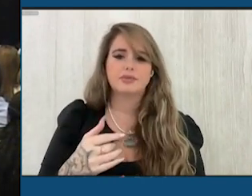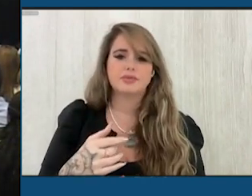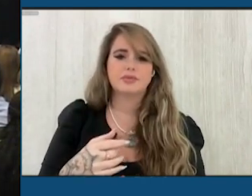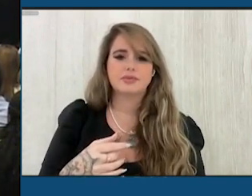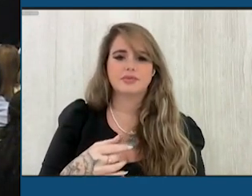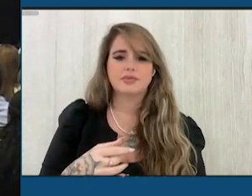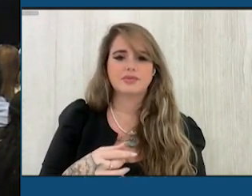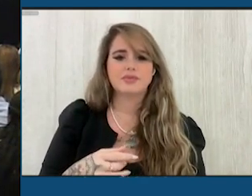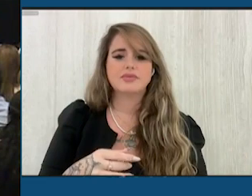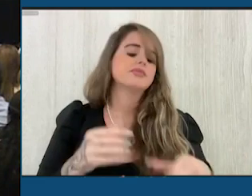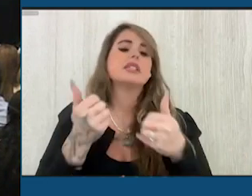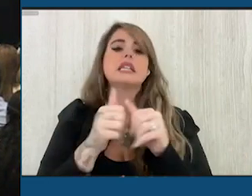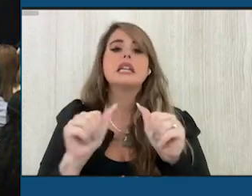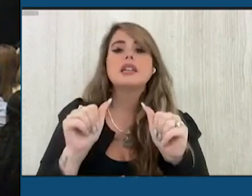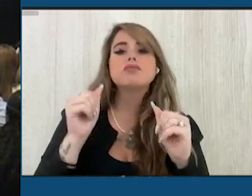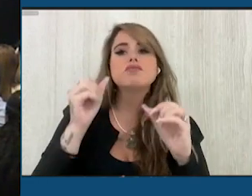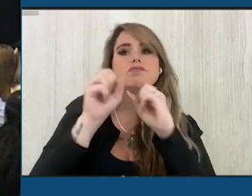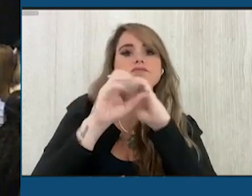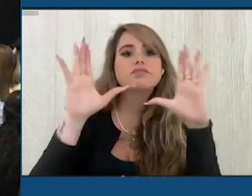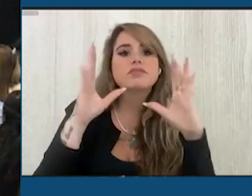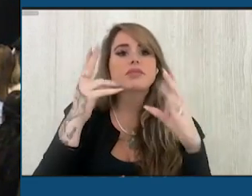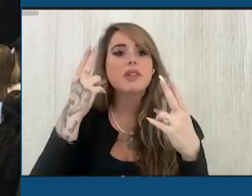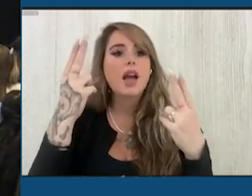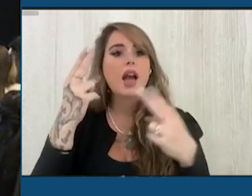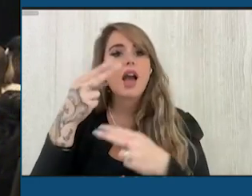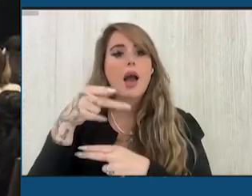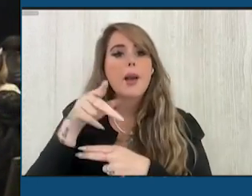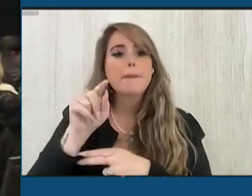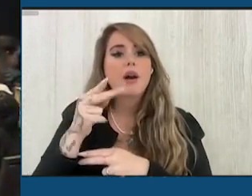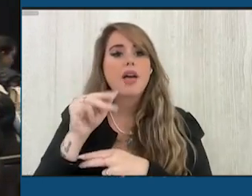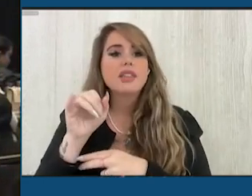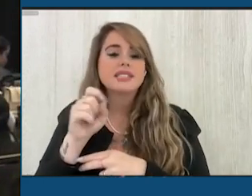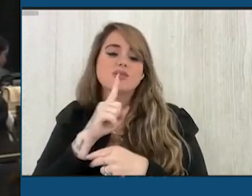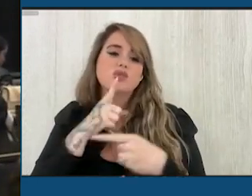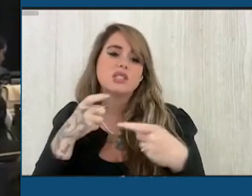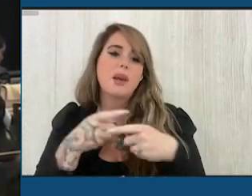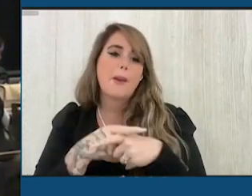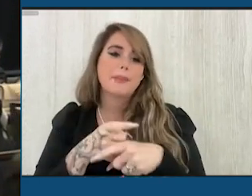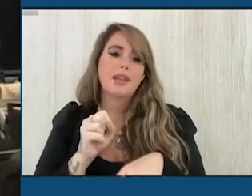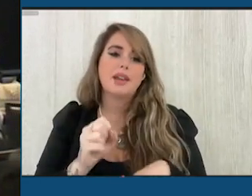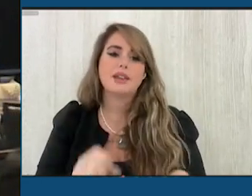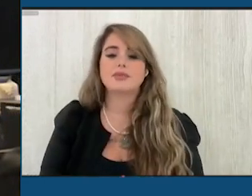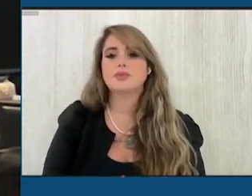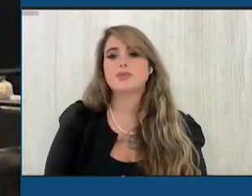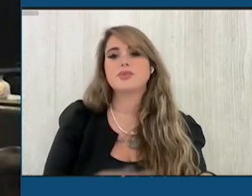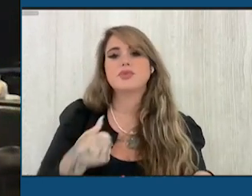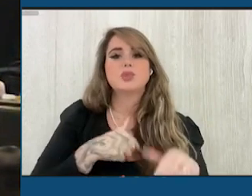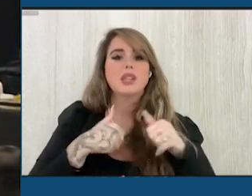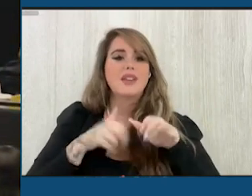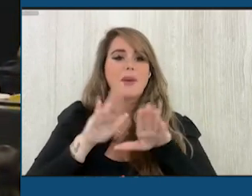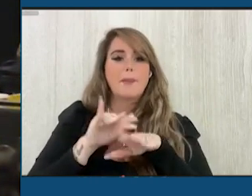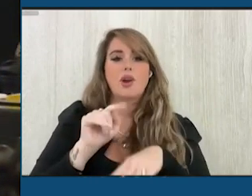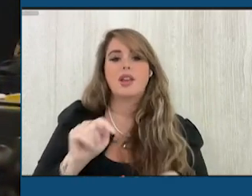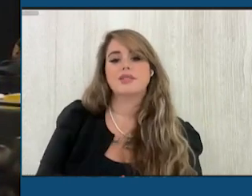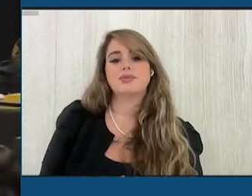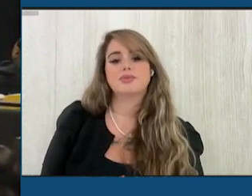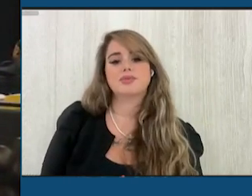Any hypotheses around that? It's complicated, so we give up on it.